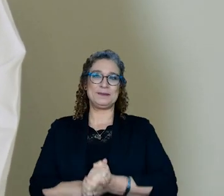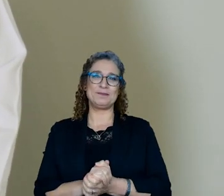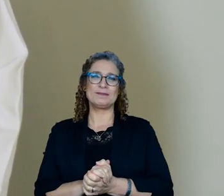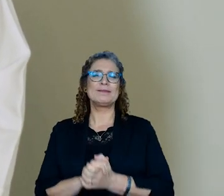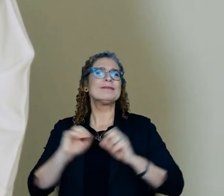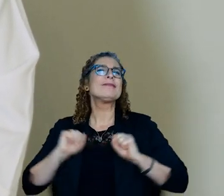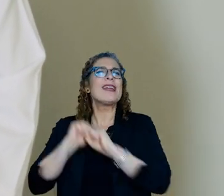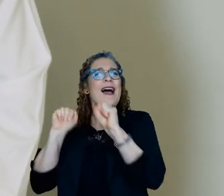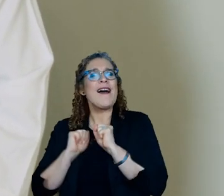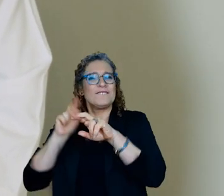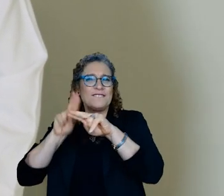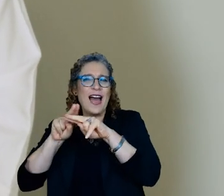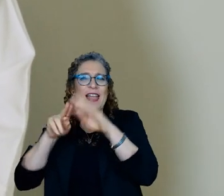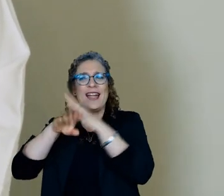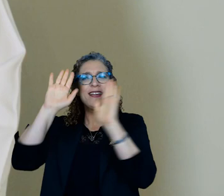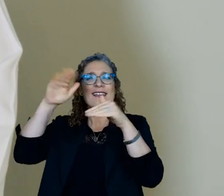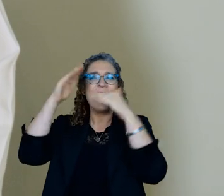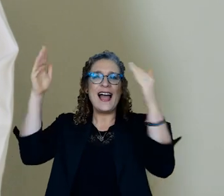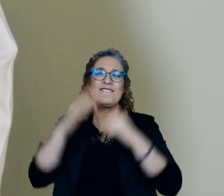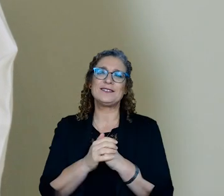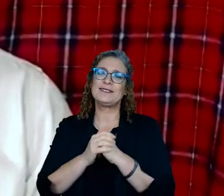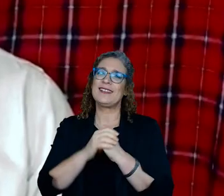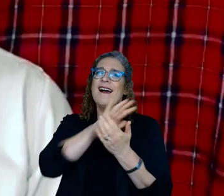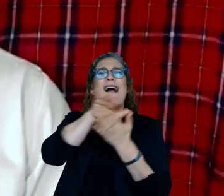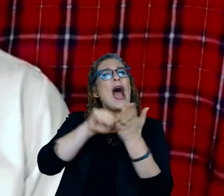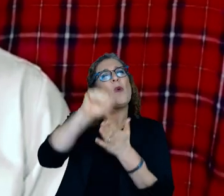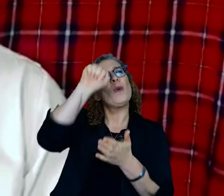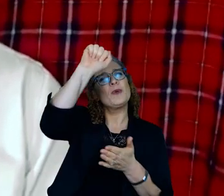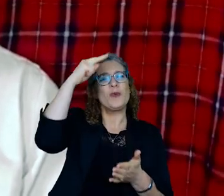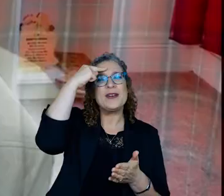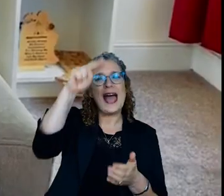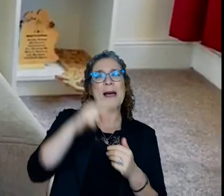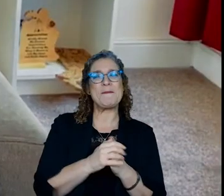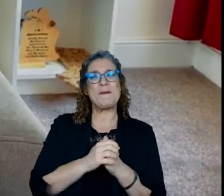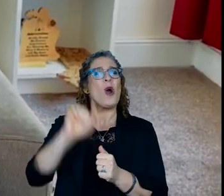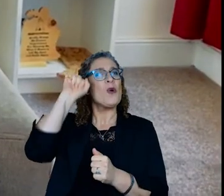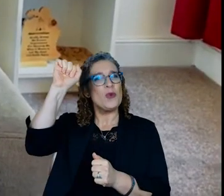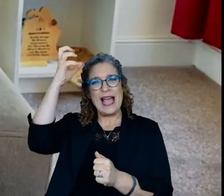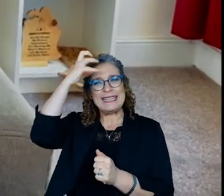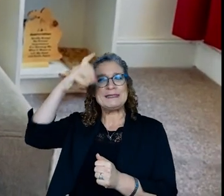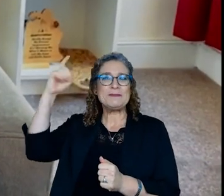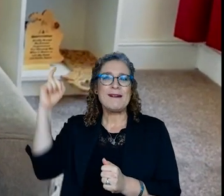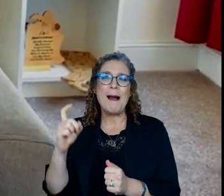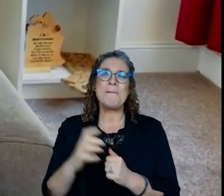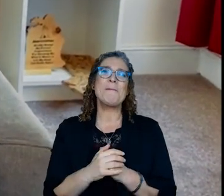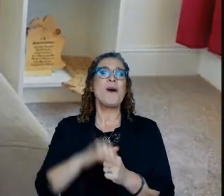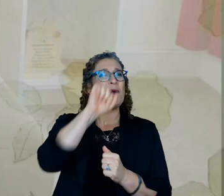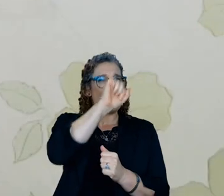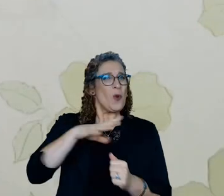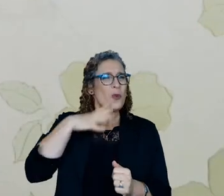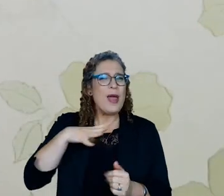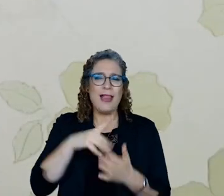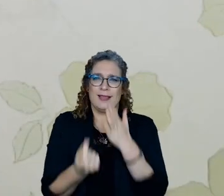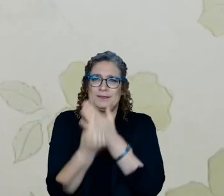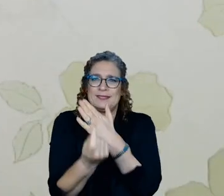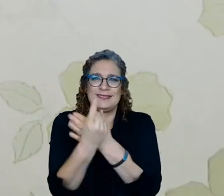pray. Our Father in heaven. Jina lako litukuzwe. Tiku lako na konane ikak kwasoki.